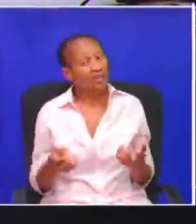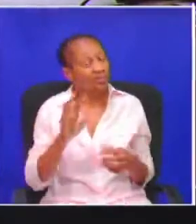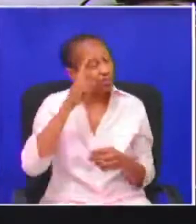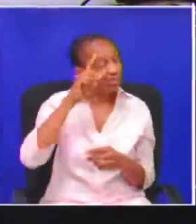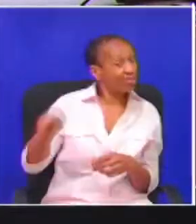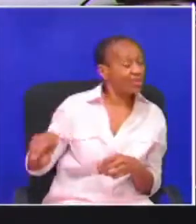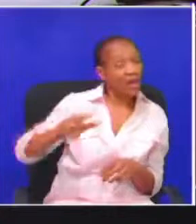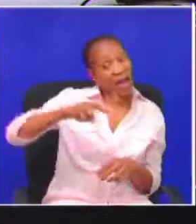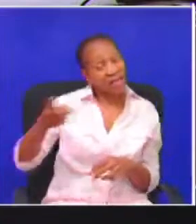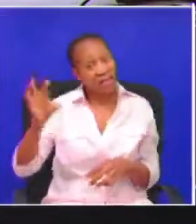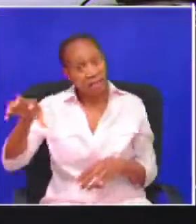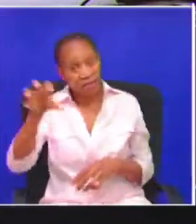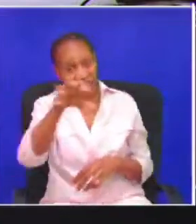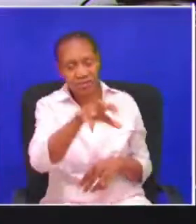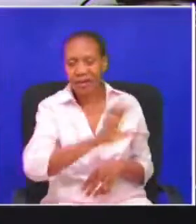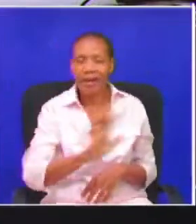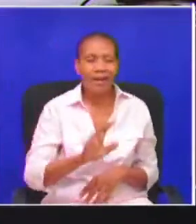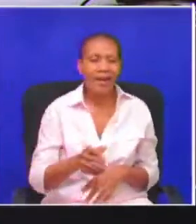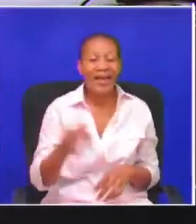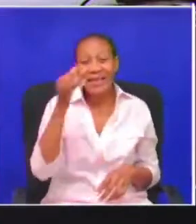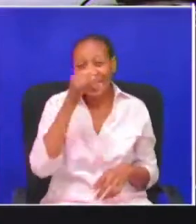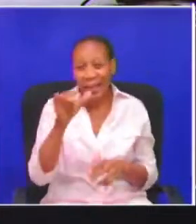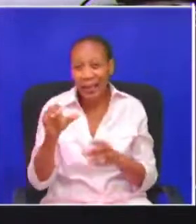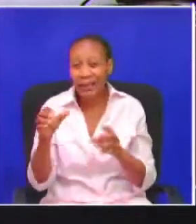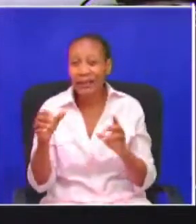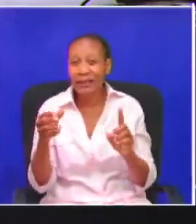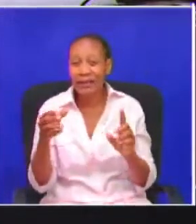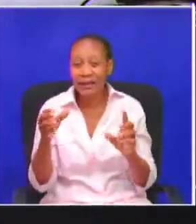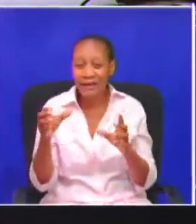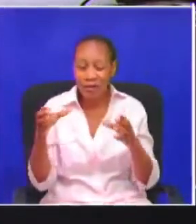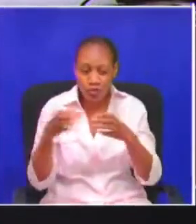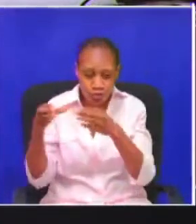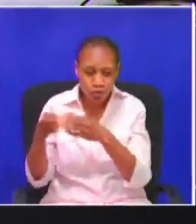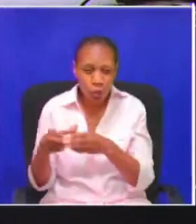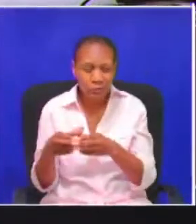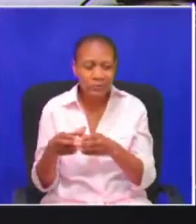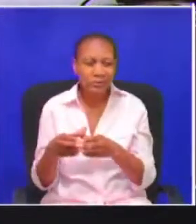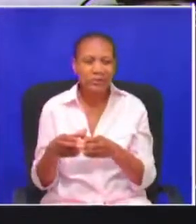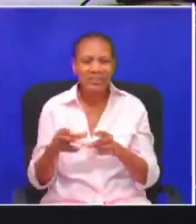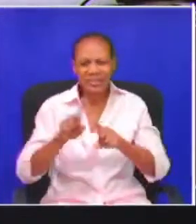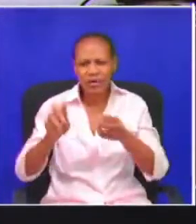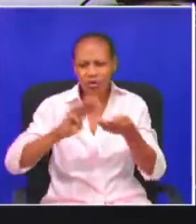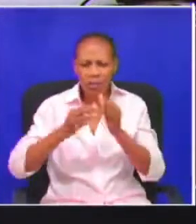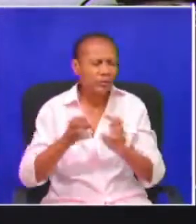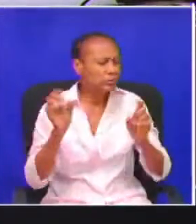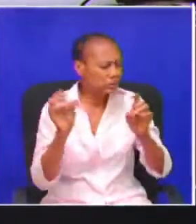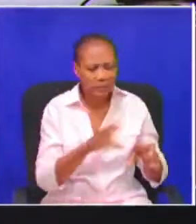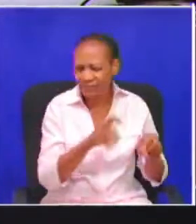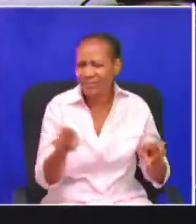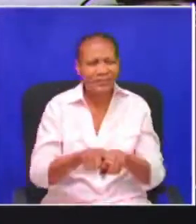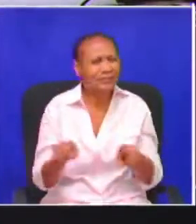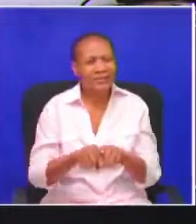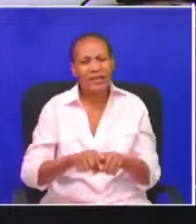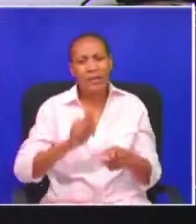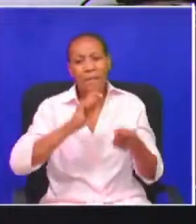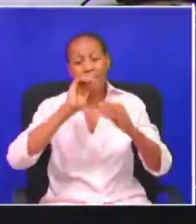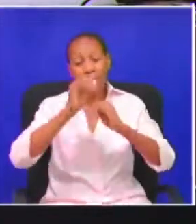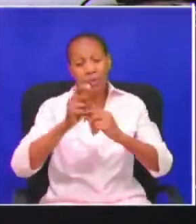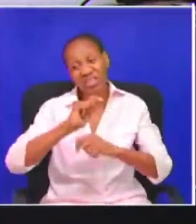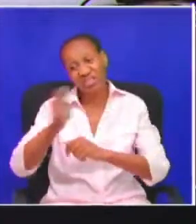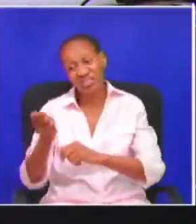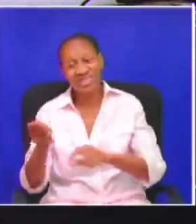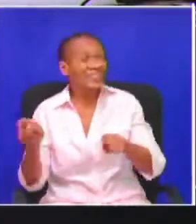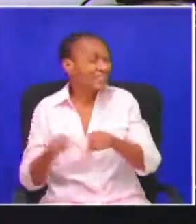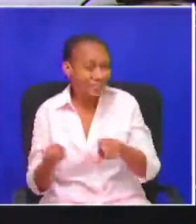provinces. Gang violence is becoming too rife in our communities. Extortion is becoming too